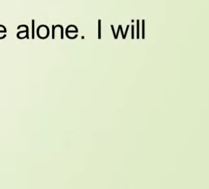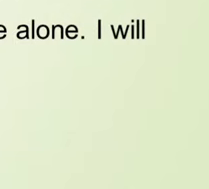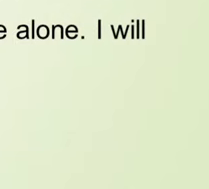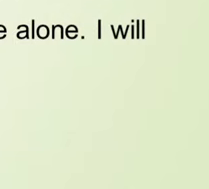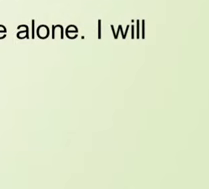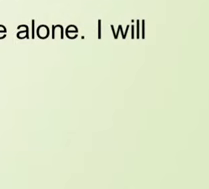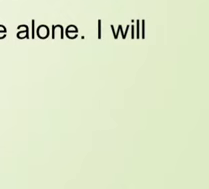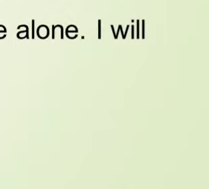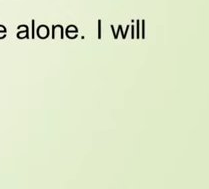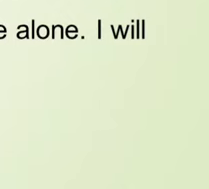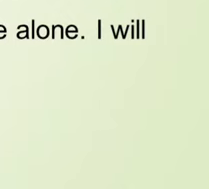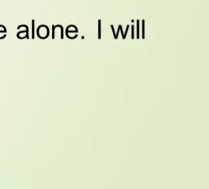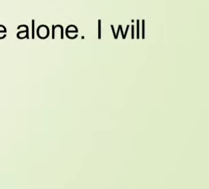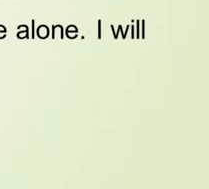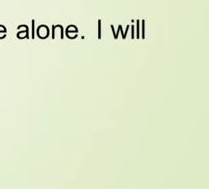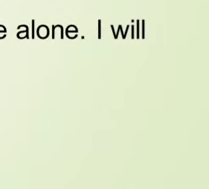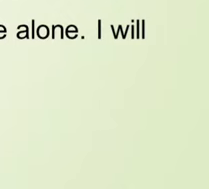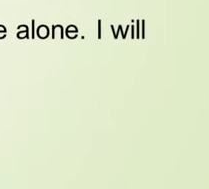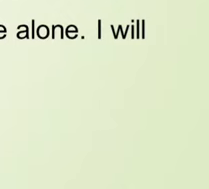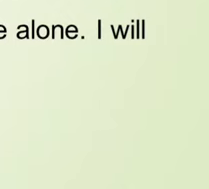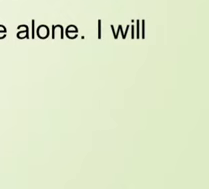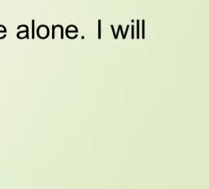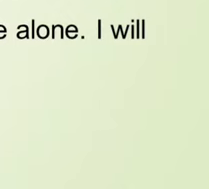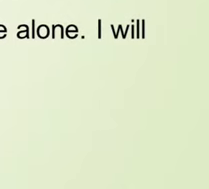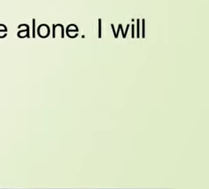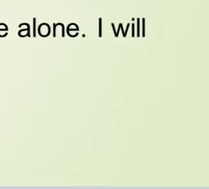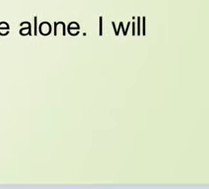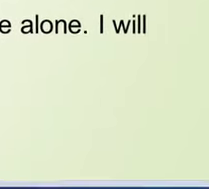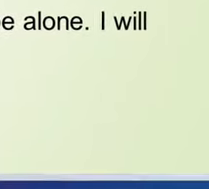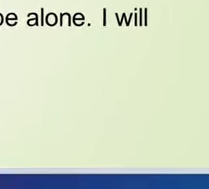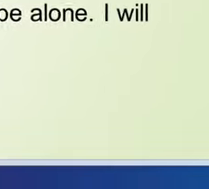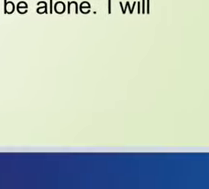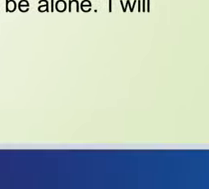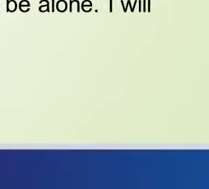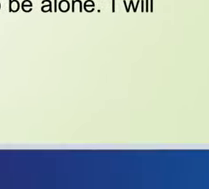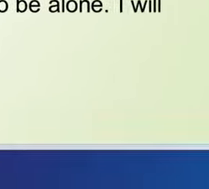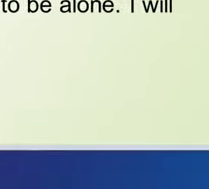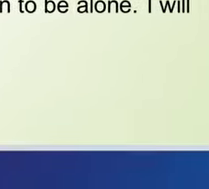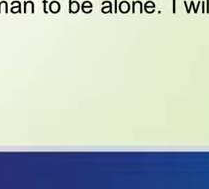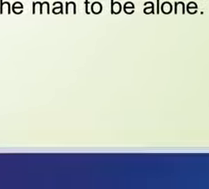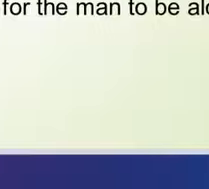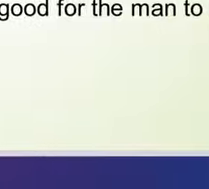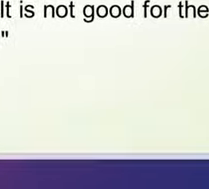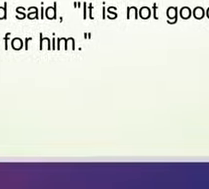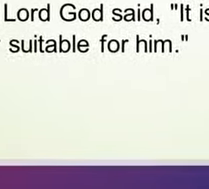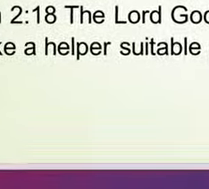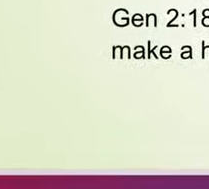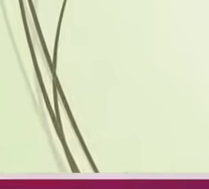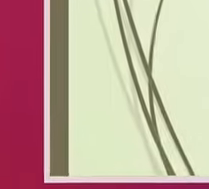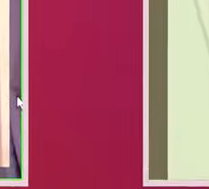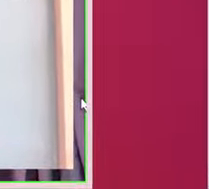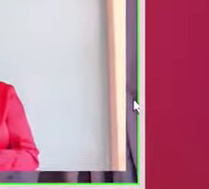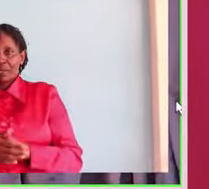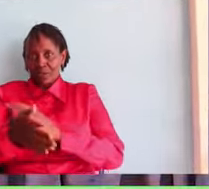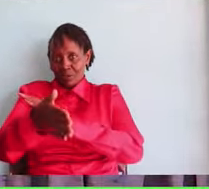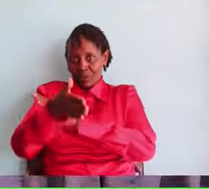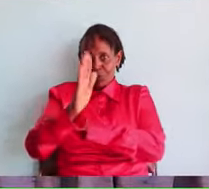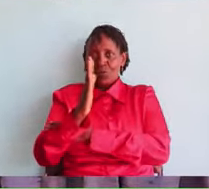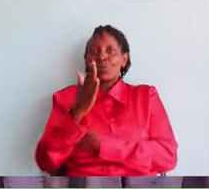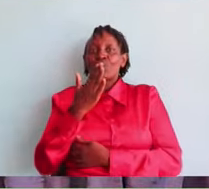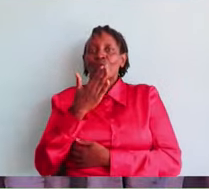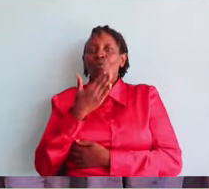him." Now, what these verses show us in the book of Genesis is the fact that God